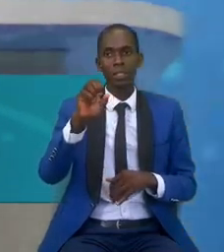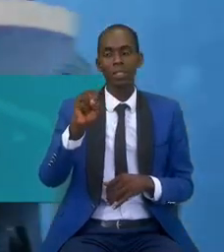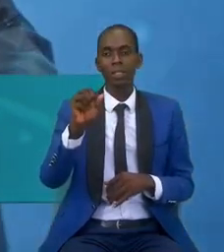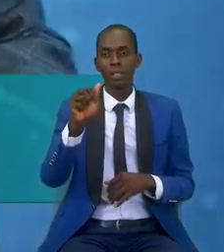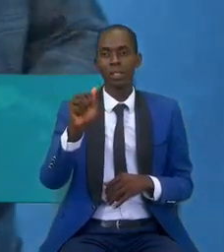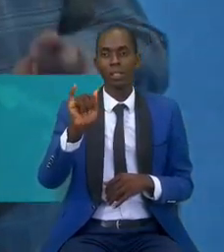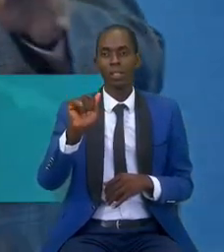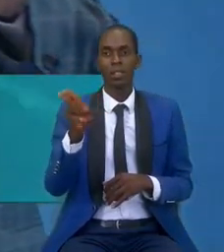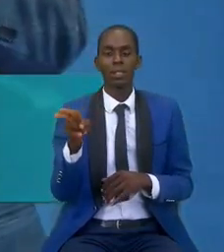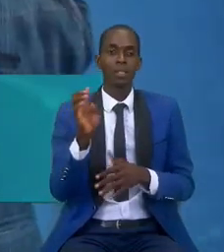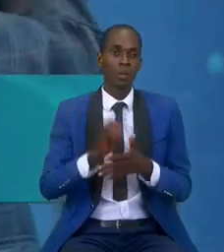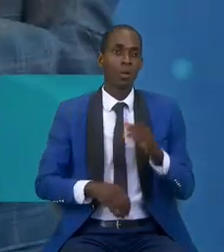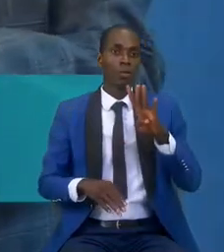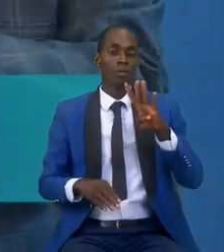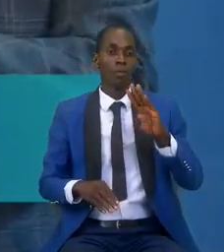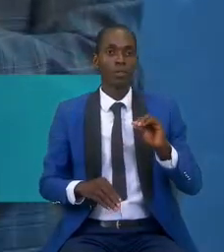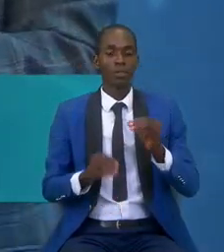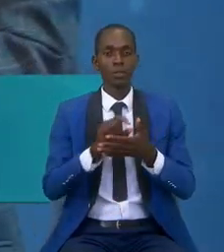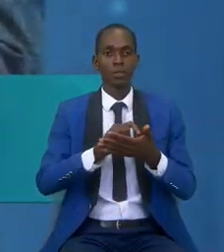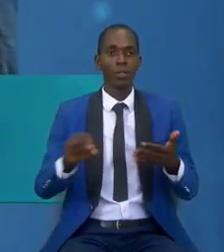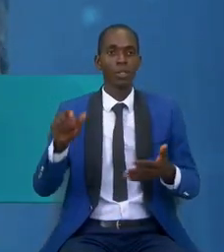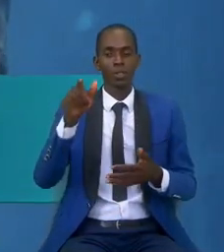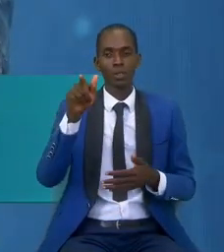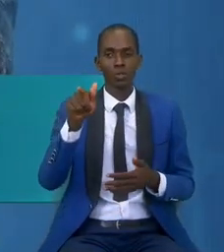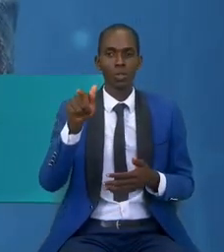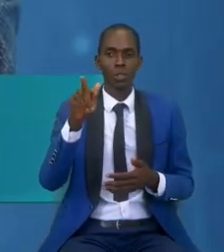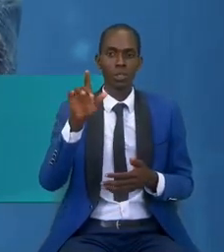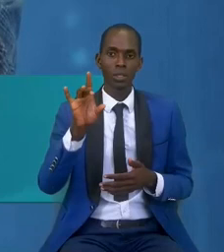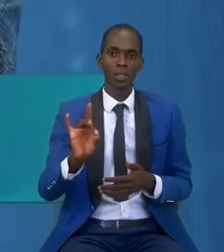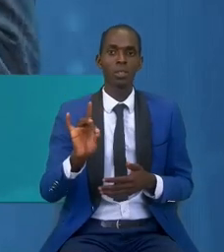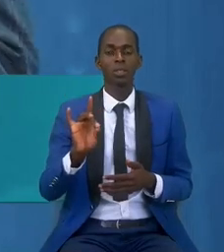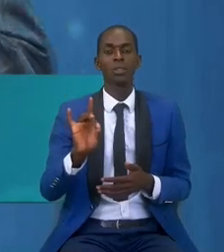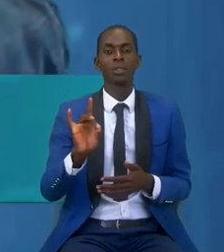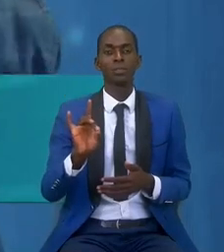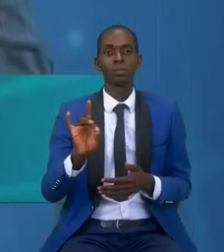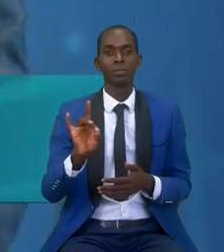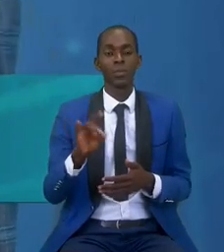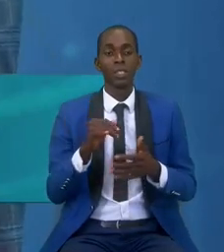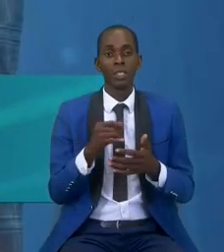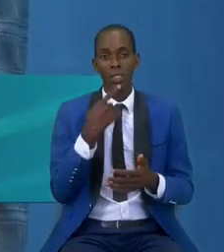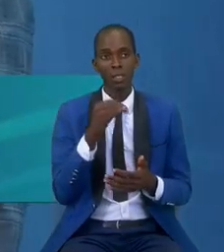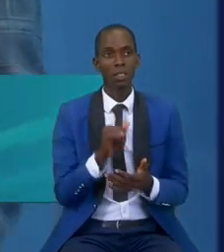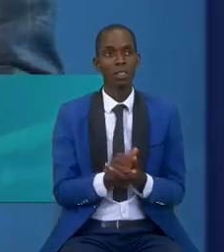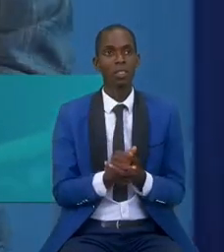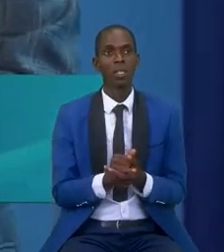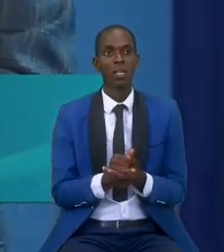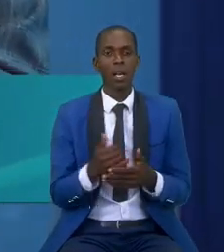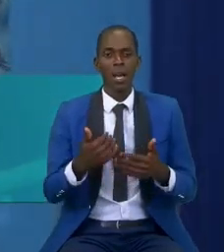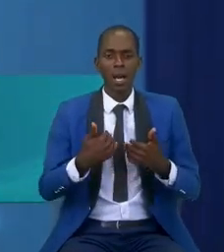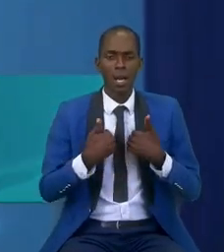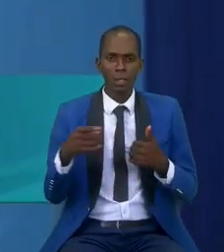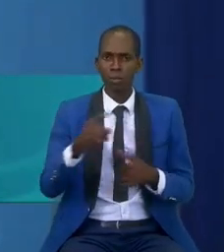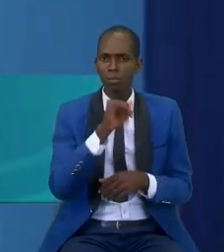from verse 28 he said as thou not known as thou not heard that